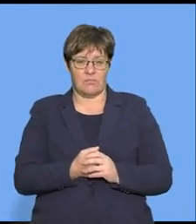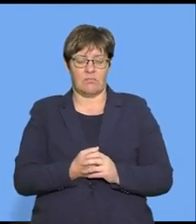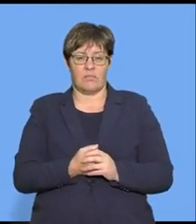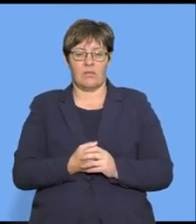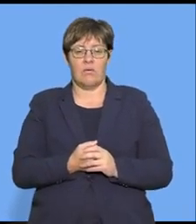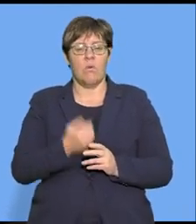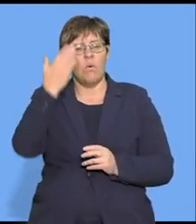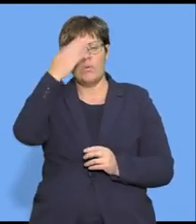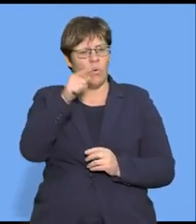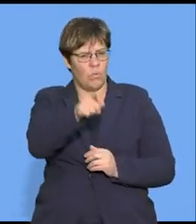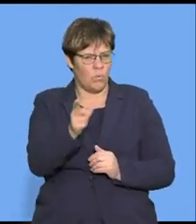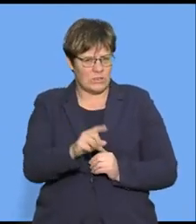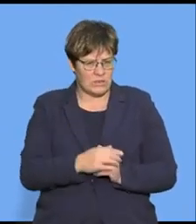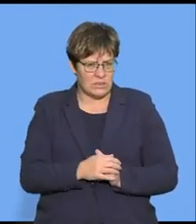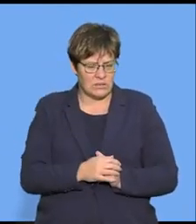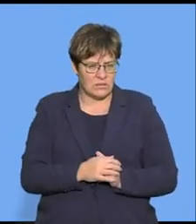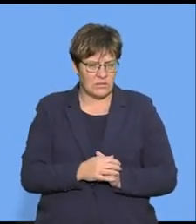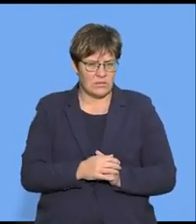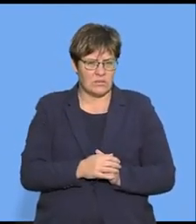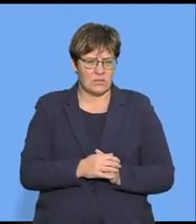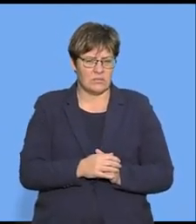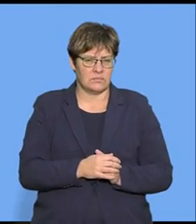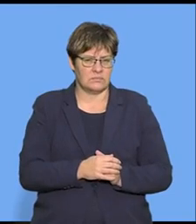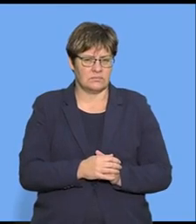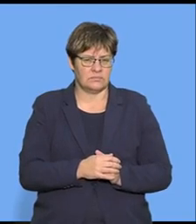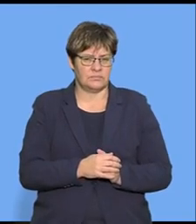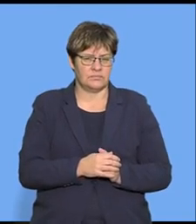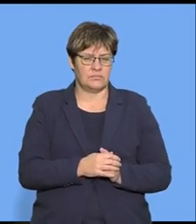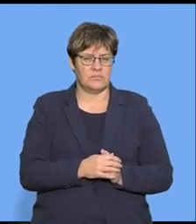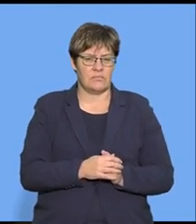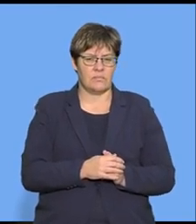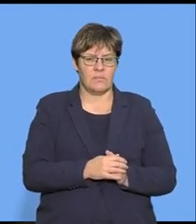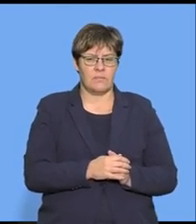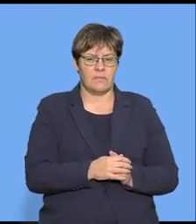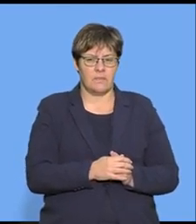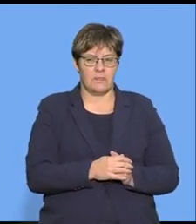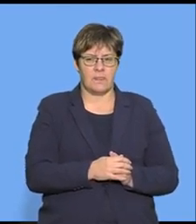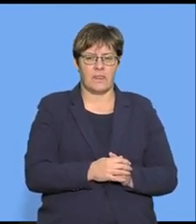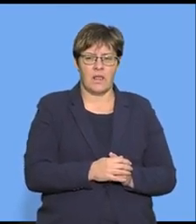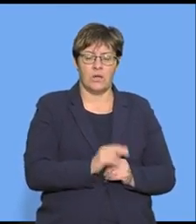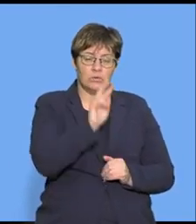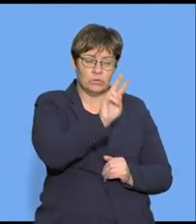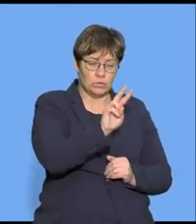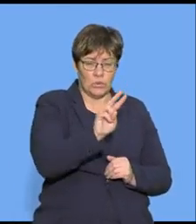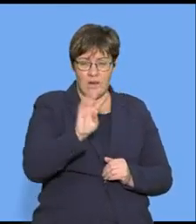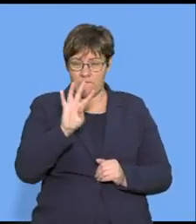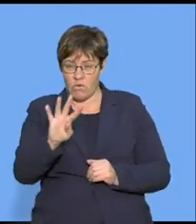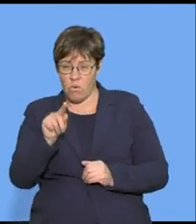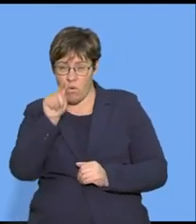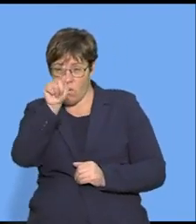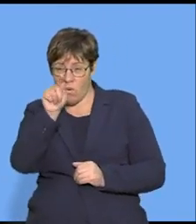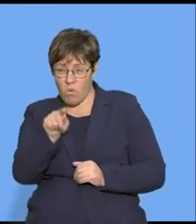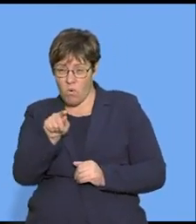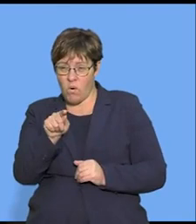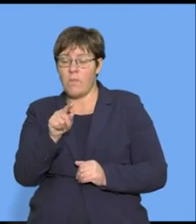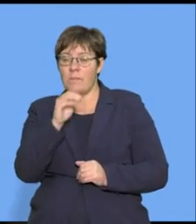that our, since it's 2 and 4 there, our x value